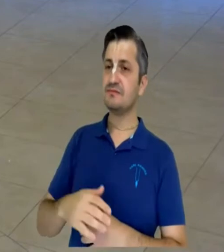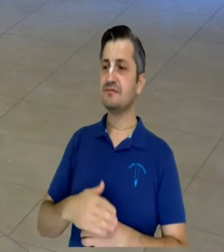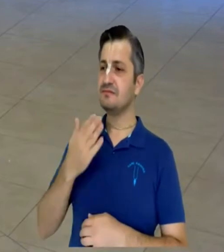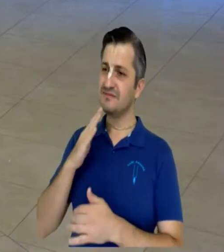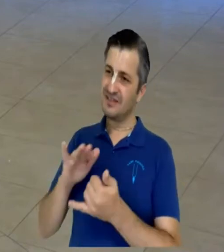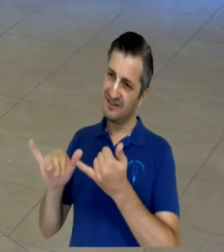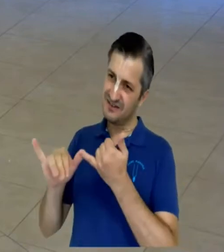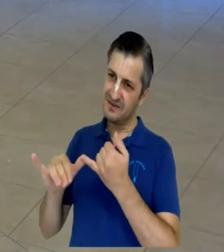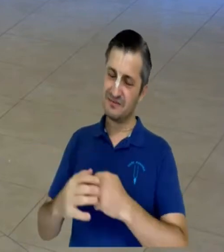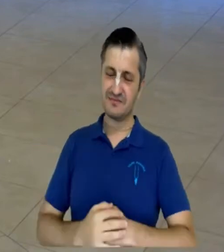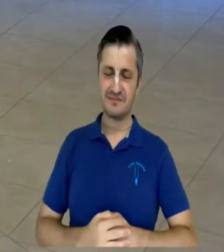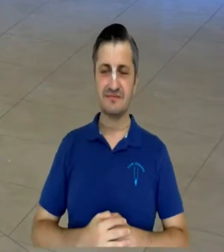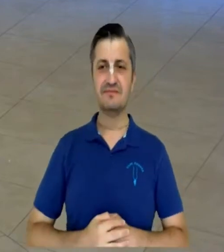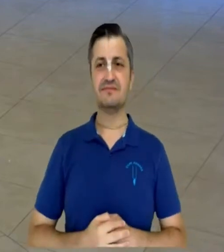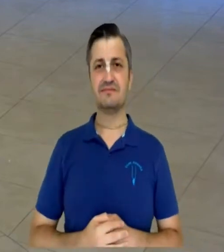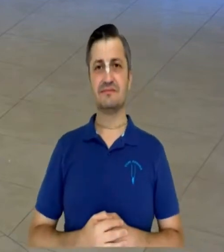So,